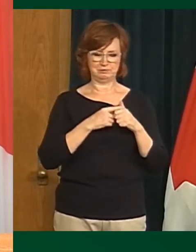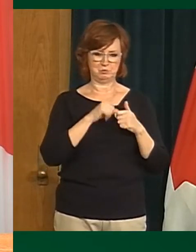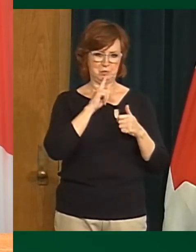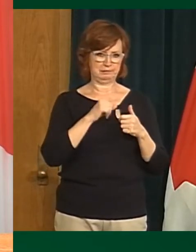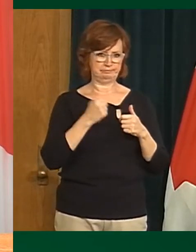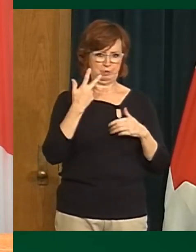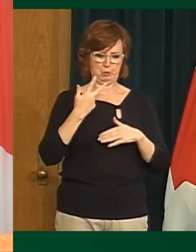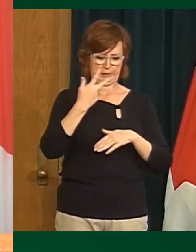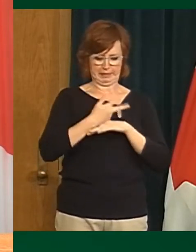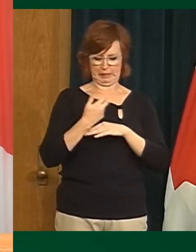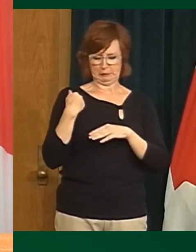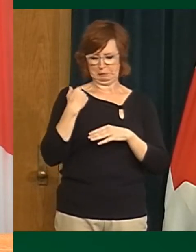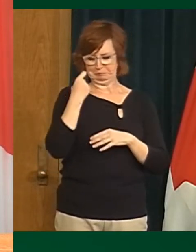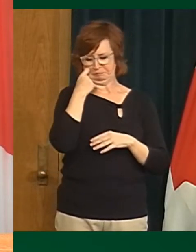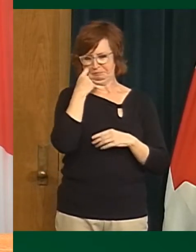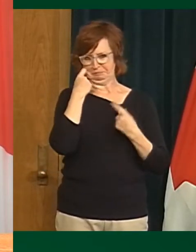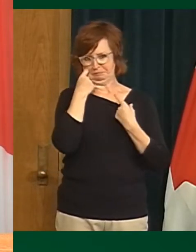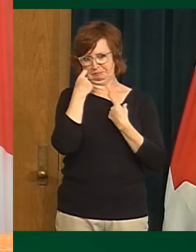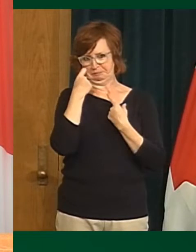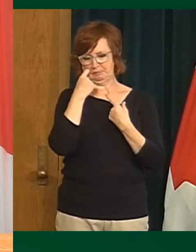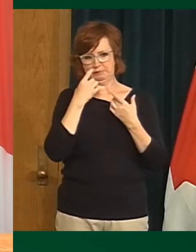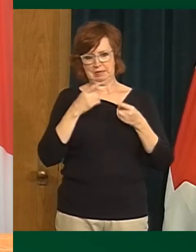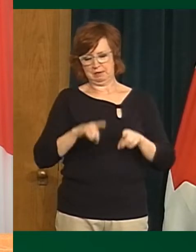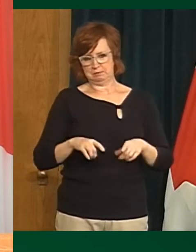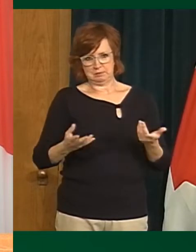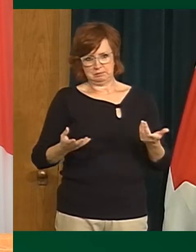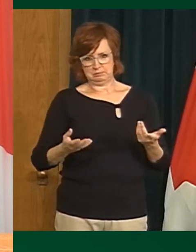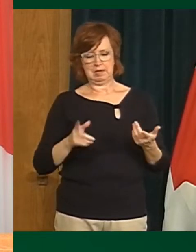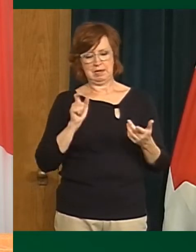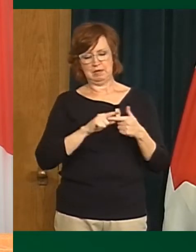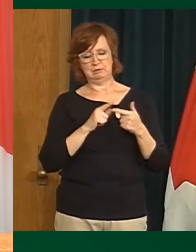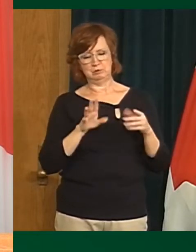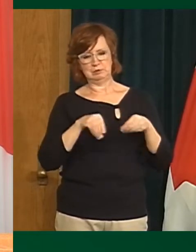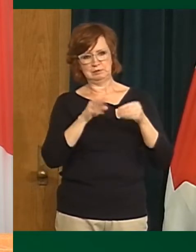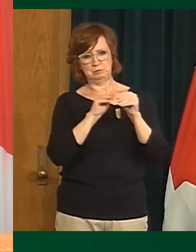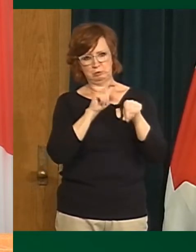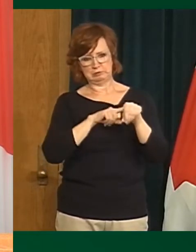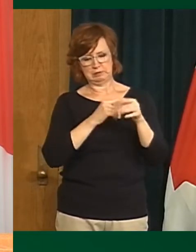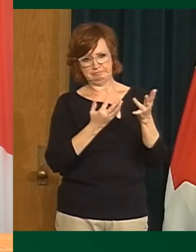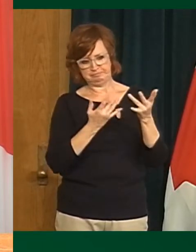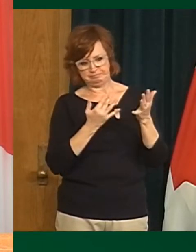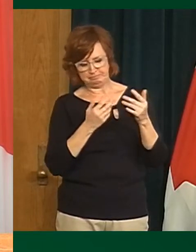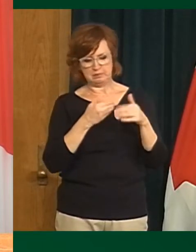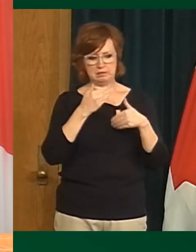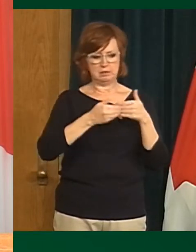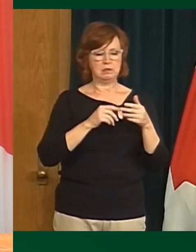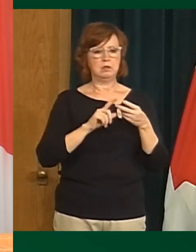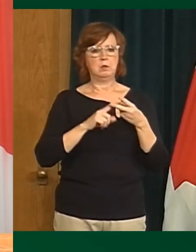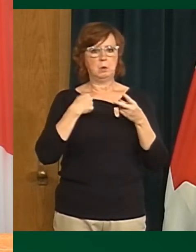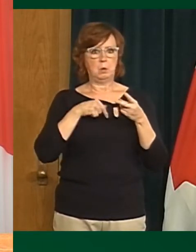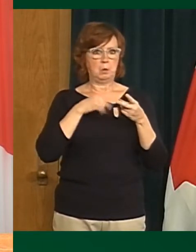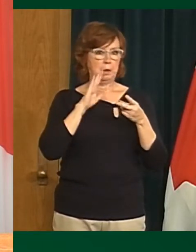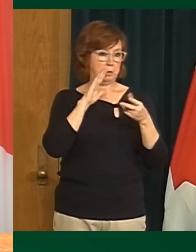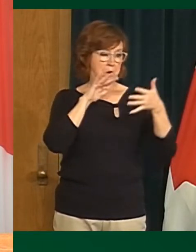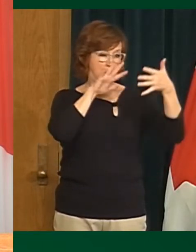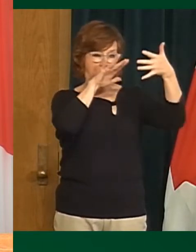give it some additional days to see is the trend going up, and is it going up throughout Saskatchewan,